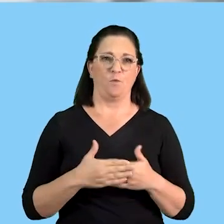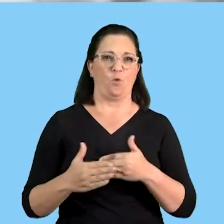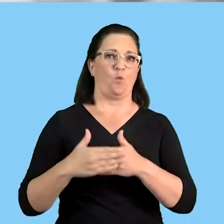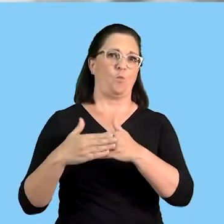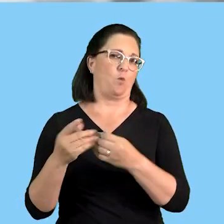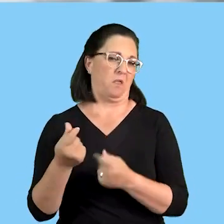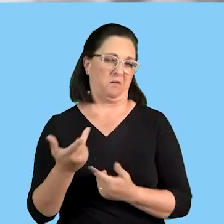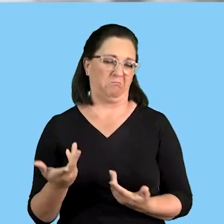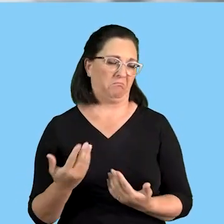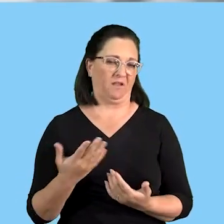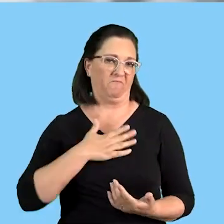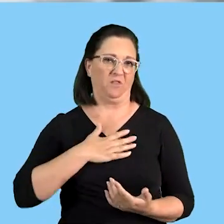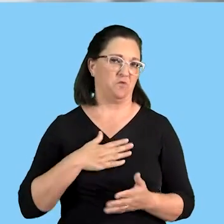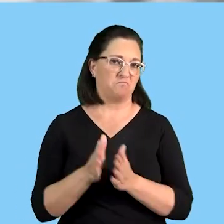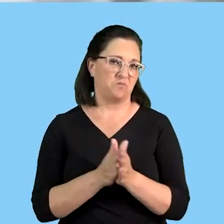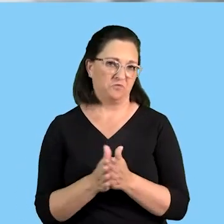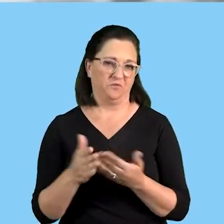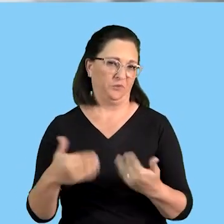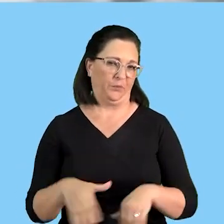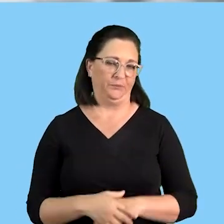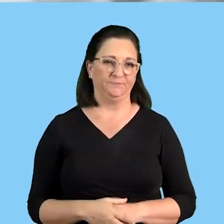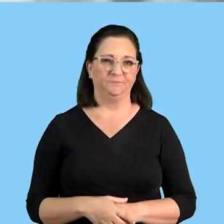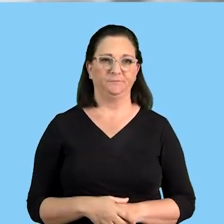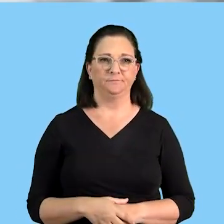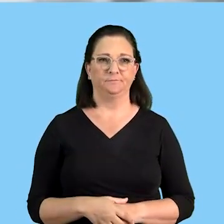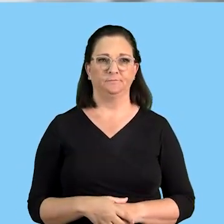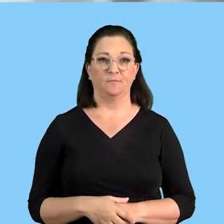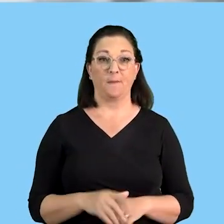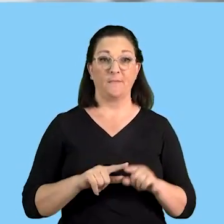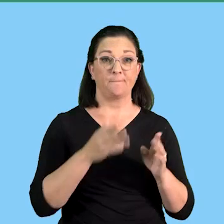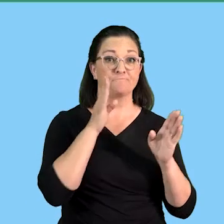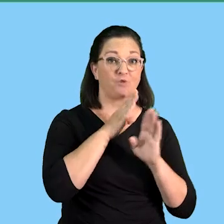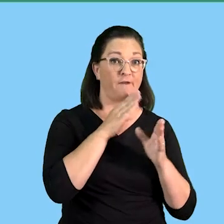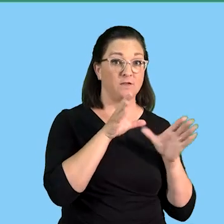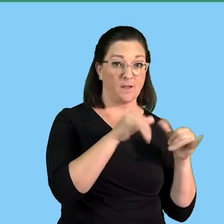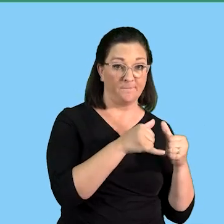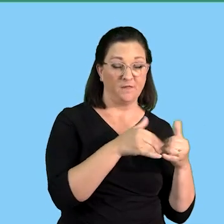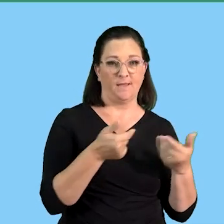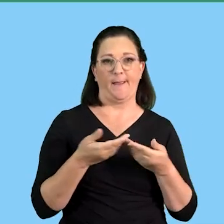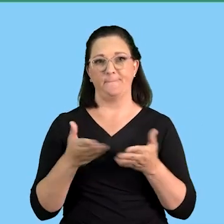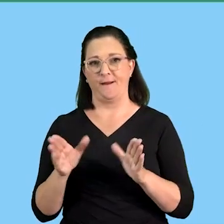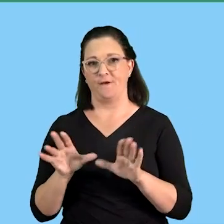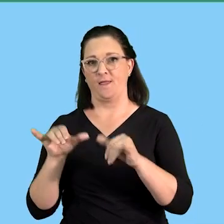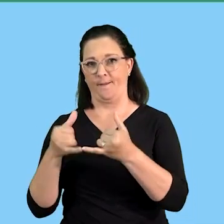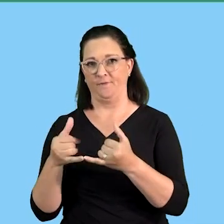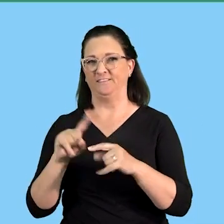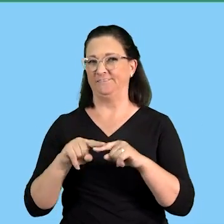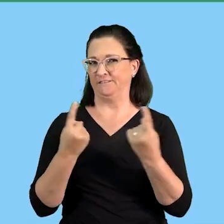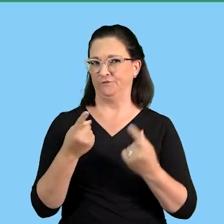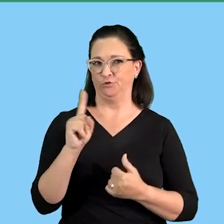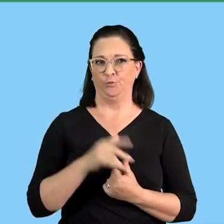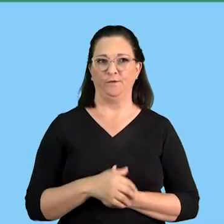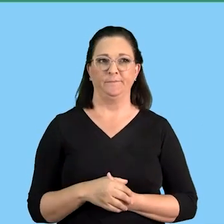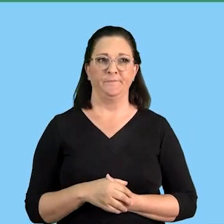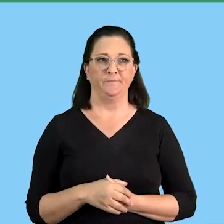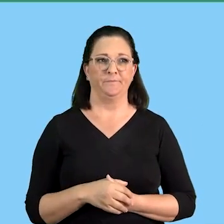money. Now, let us look into the differences between a private company and a public company. This now is your